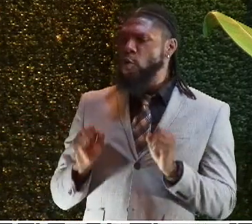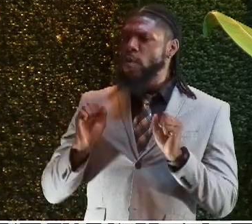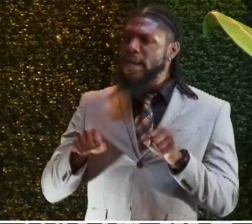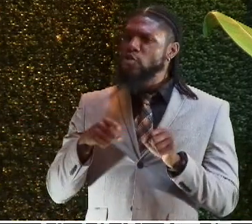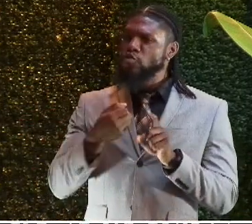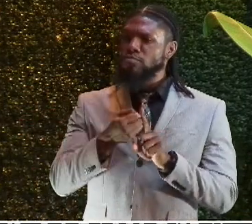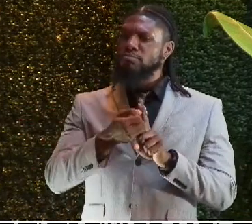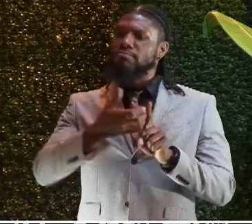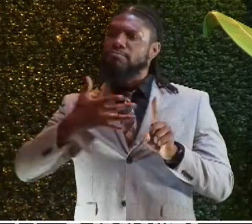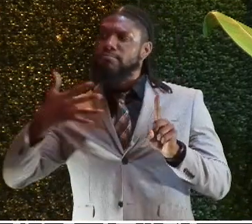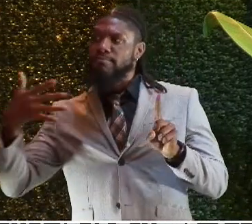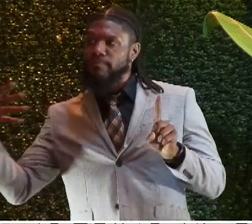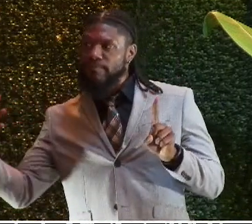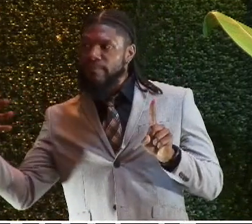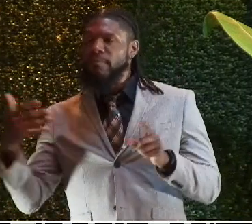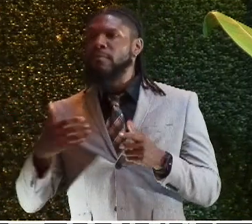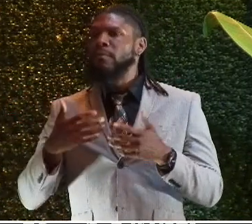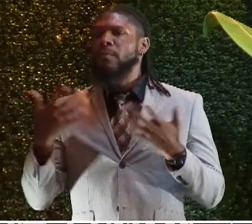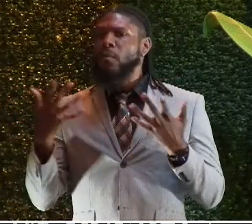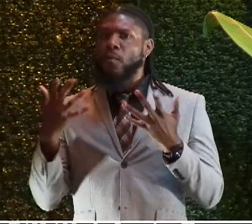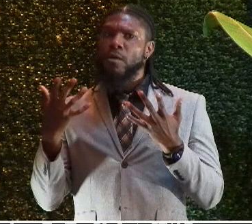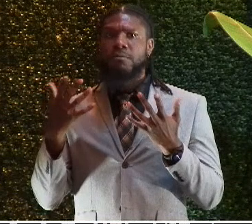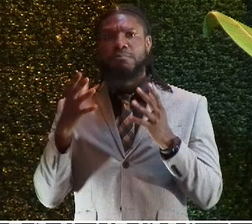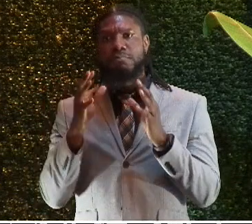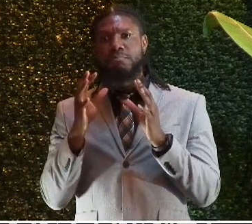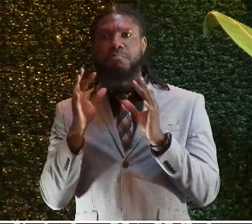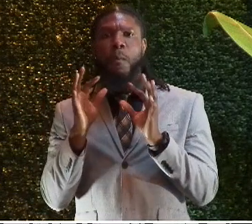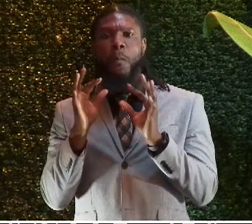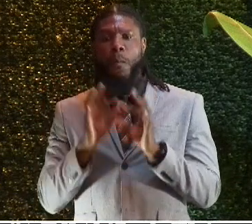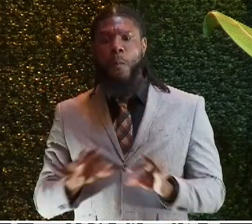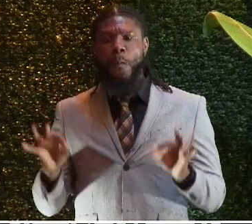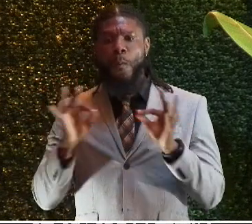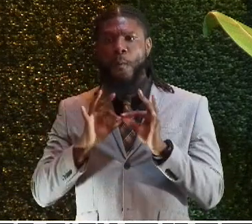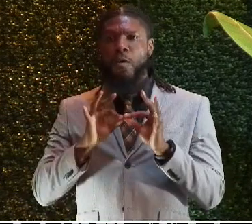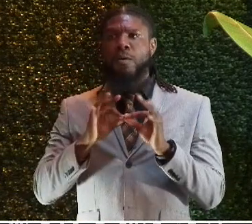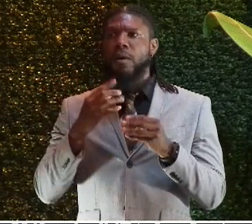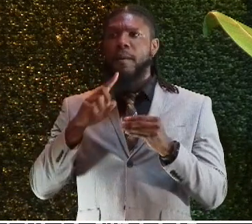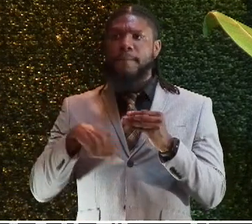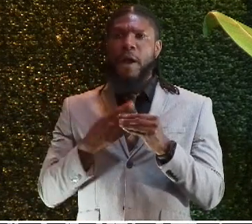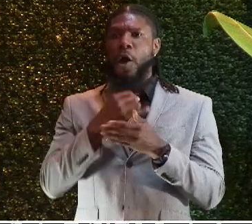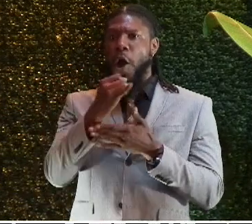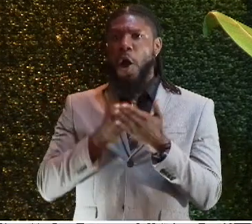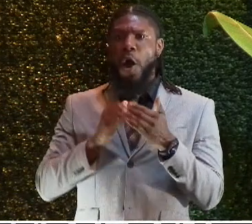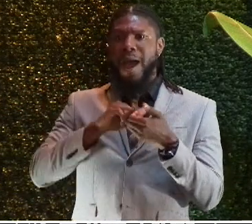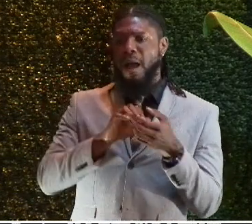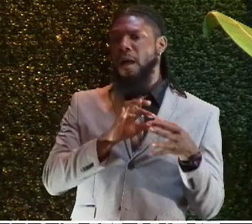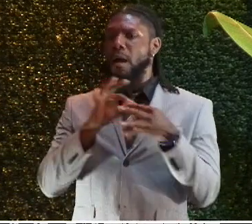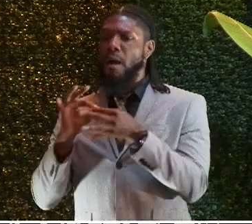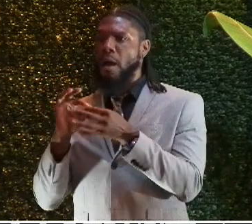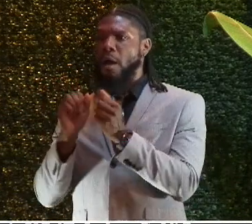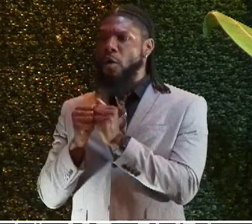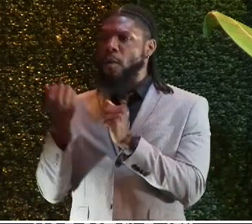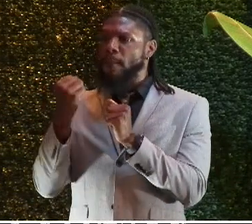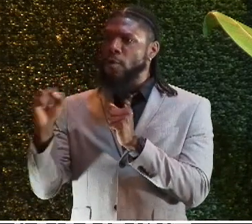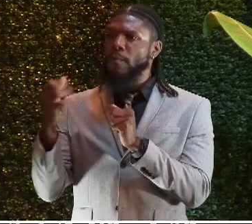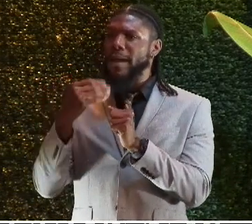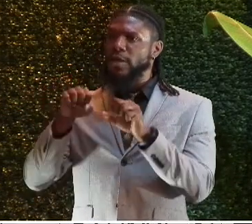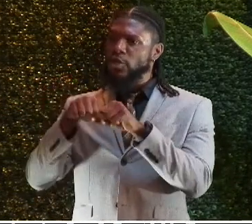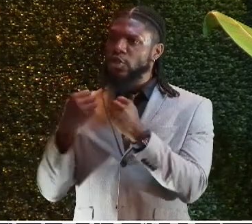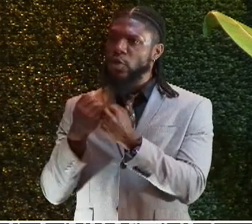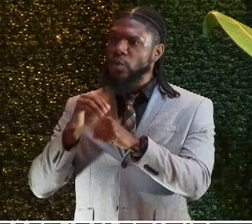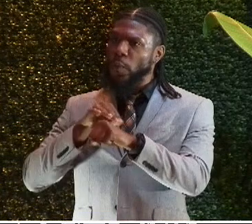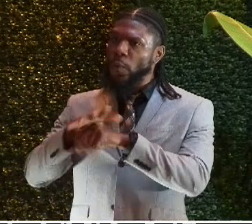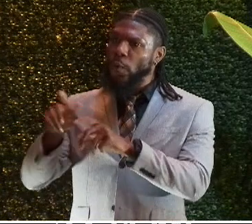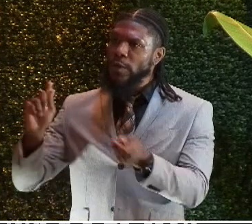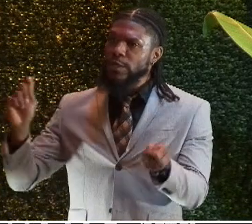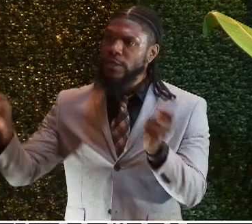creative the importance you think that art plays in movement and creating social change? Well, I think